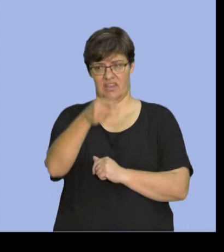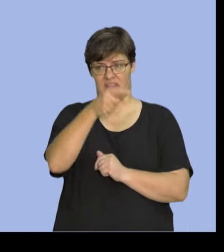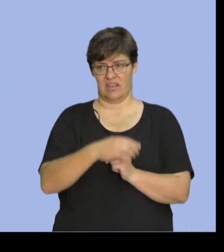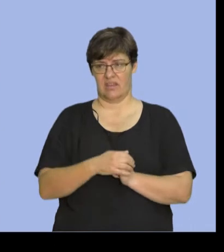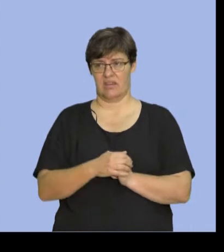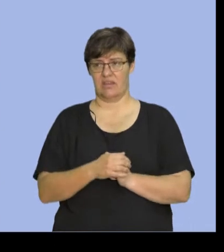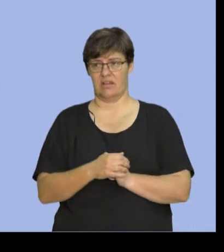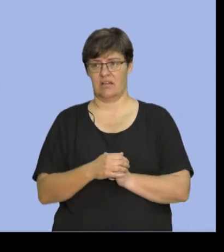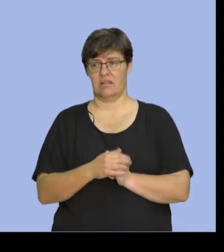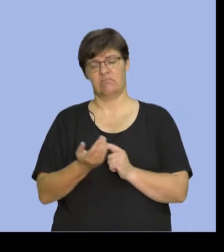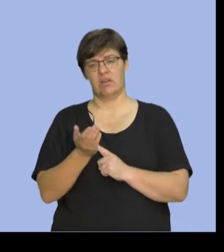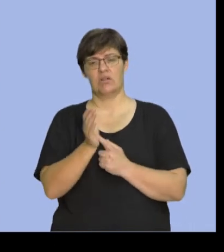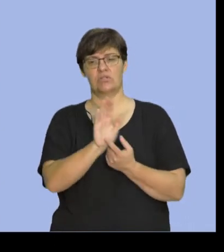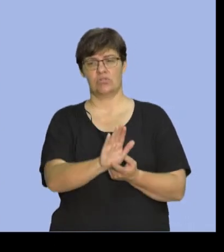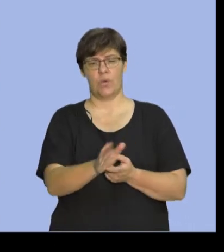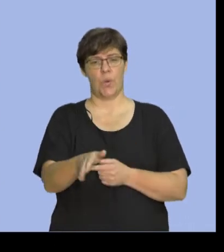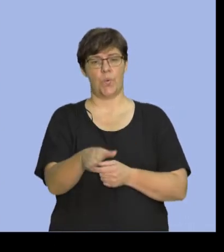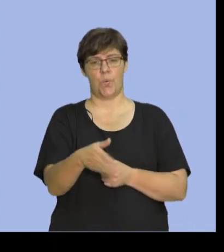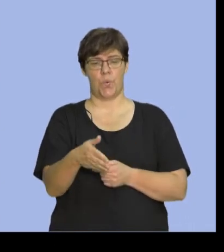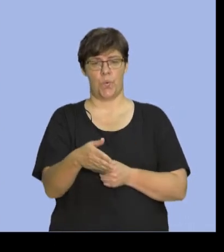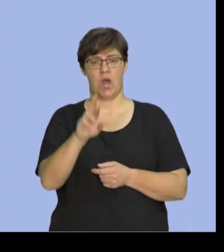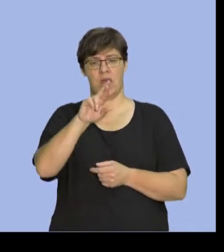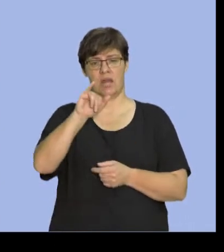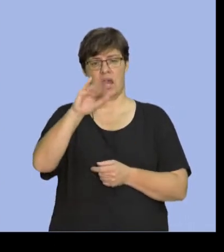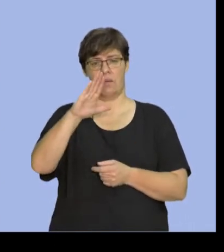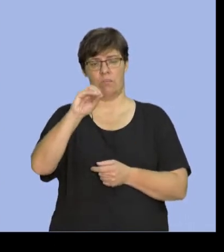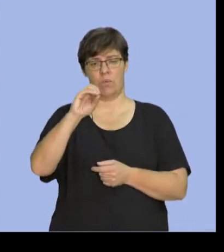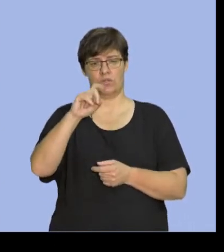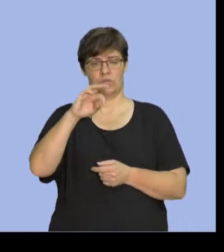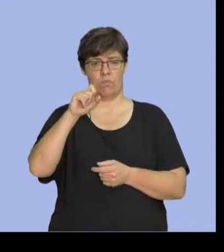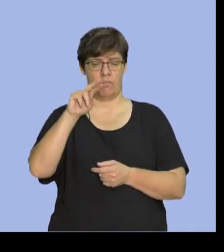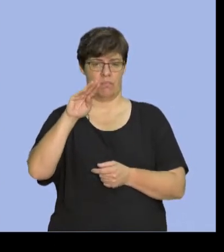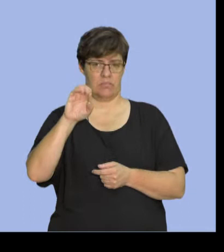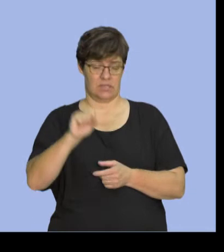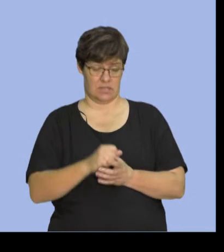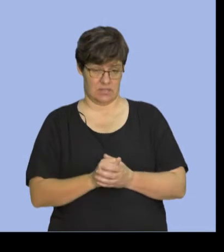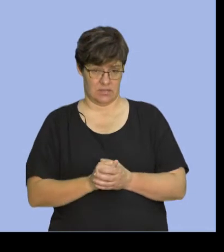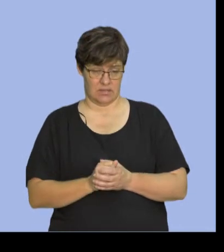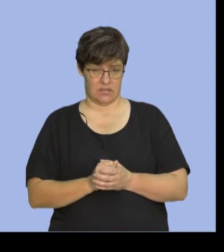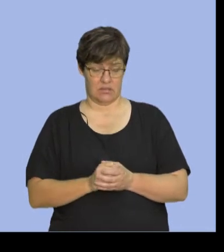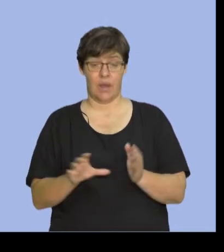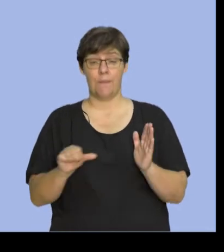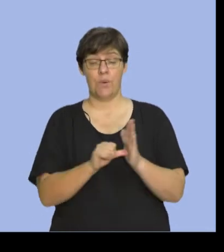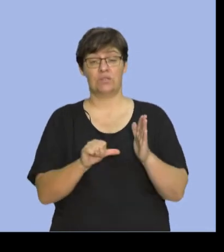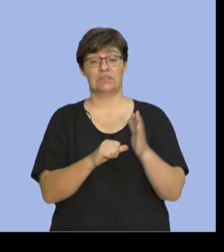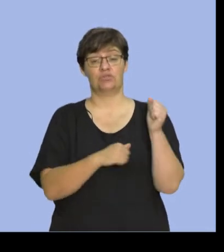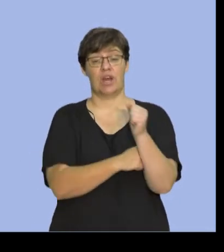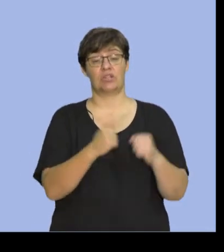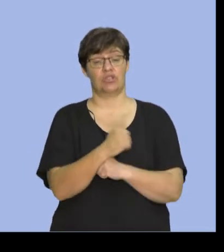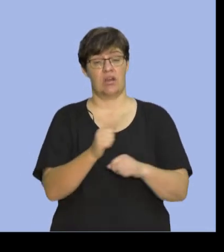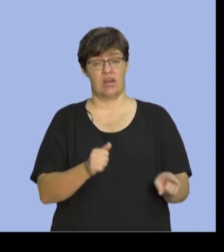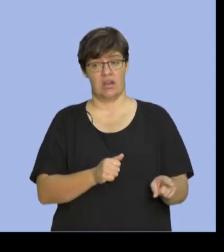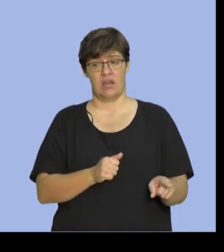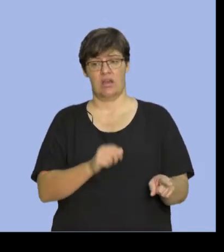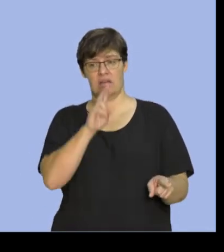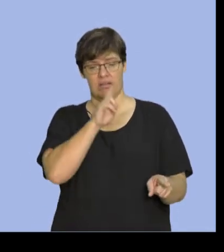be showing the absence of ribosomes, again another organelle. A very important structure, an organelle to